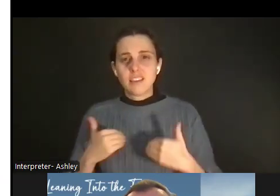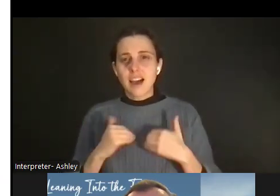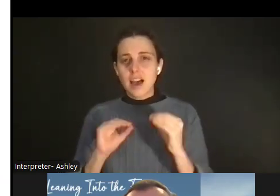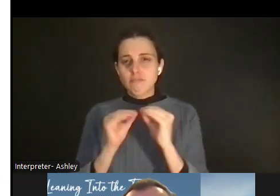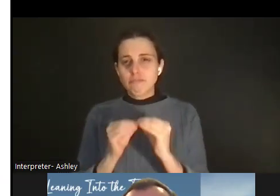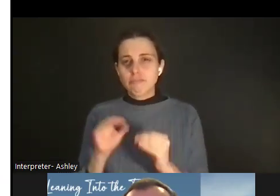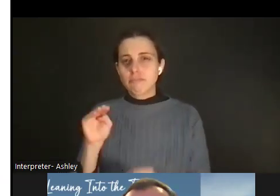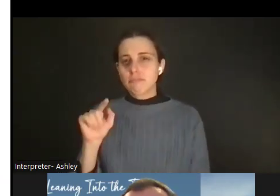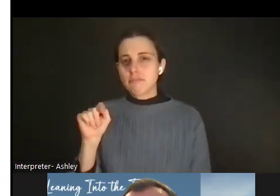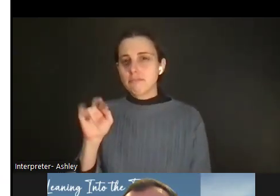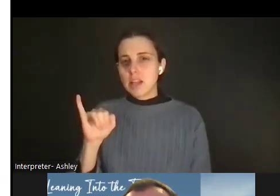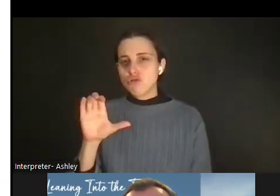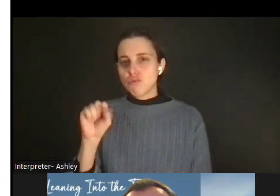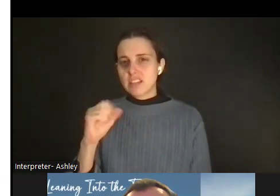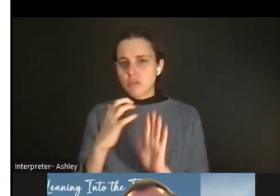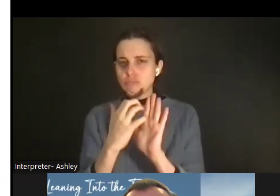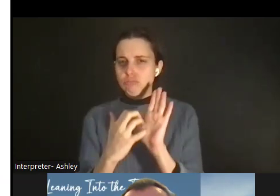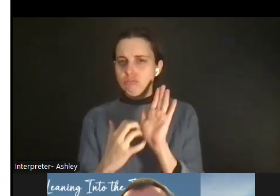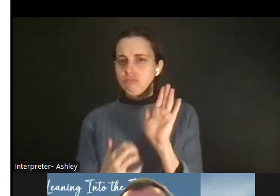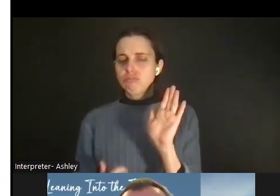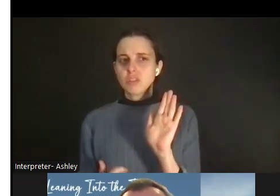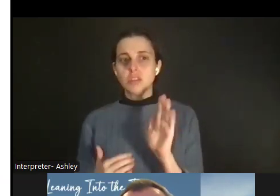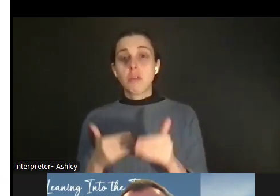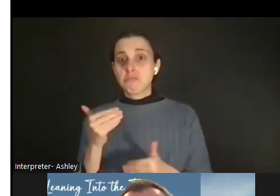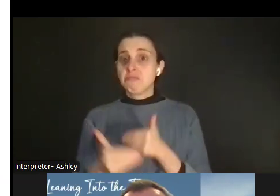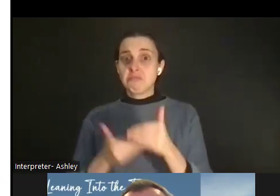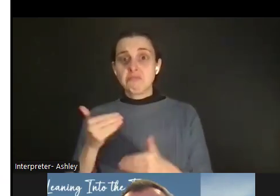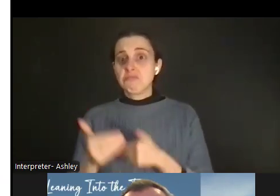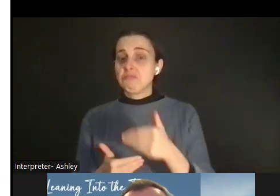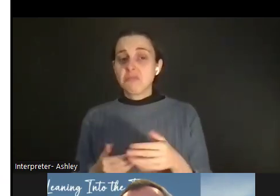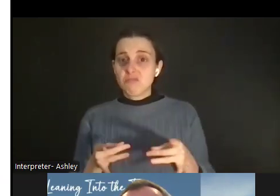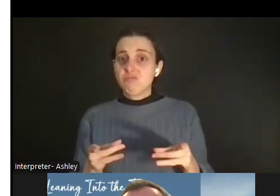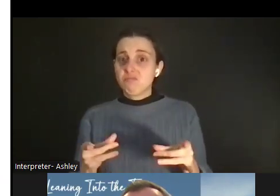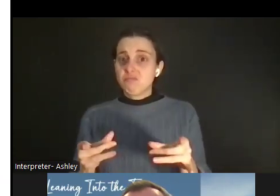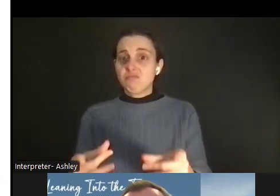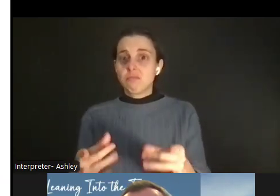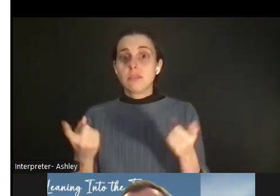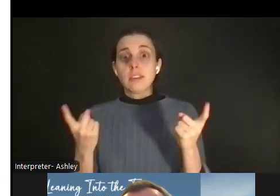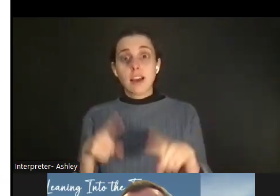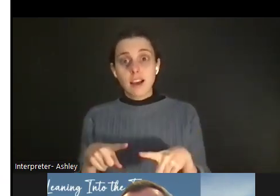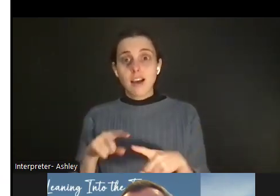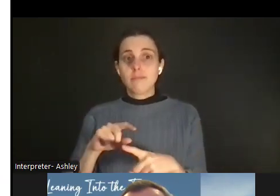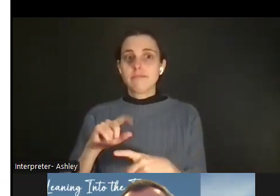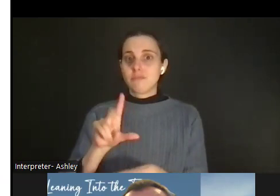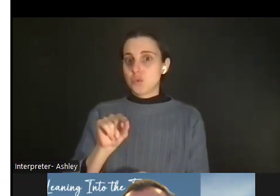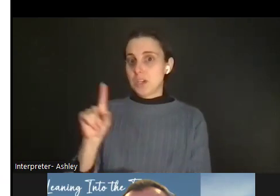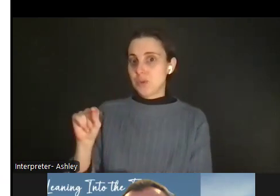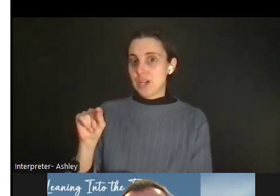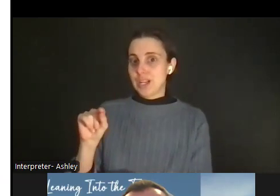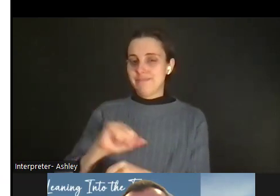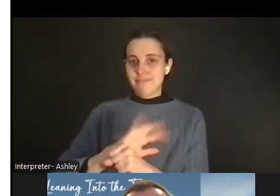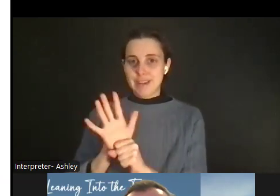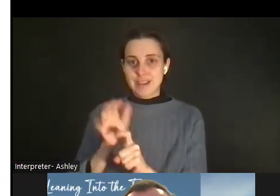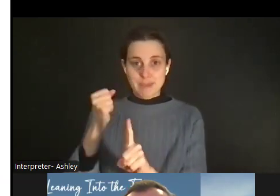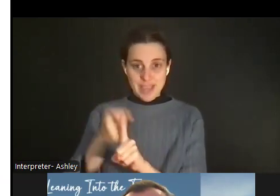adoption was going great. And then 2020, the COVID pandemic hit. And the change, and